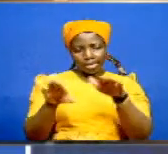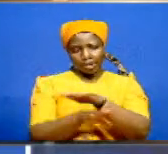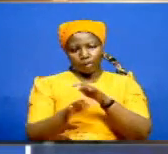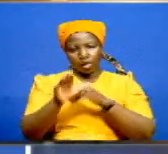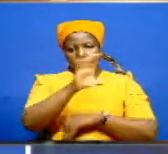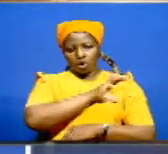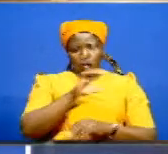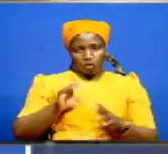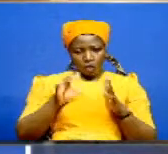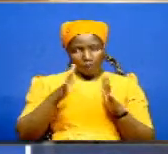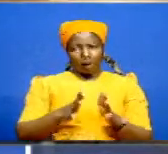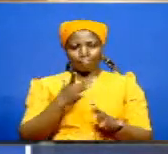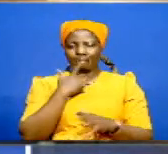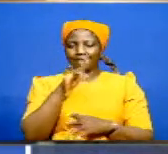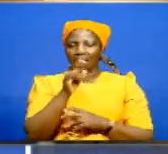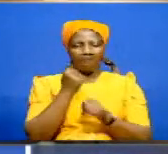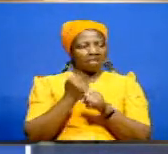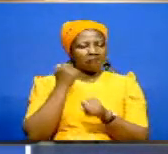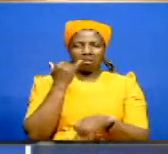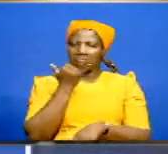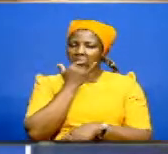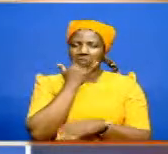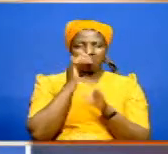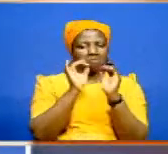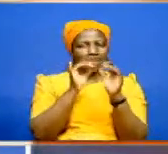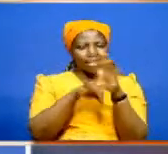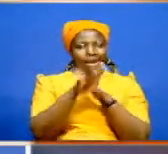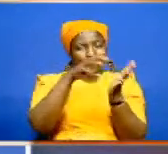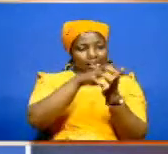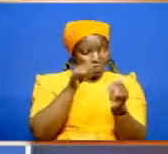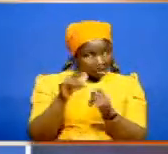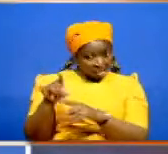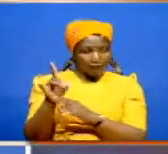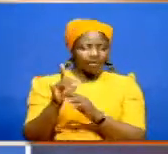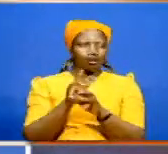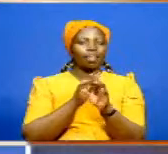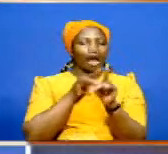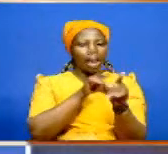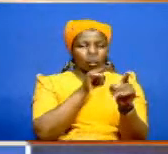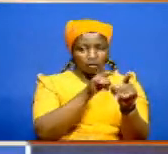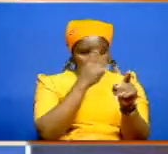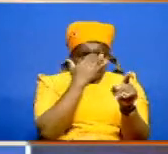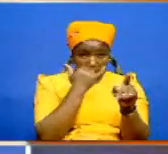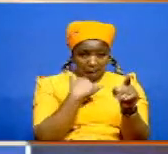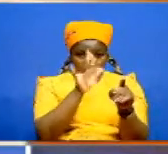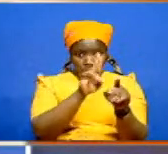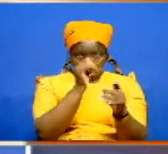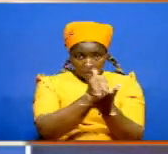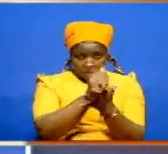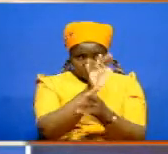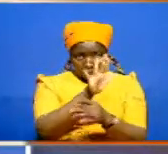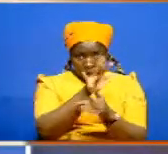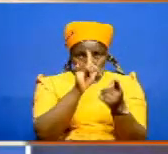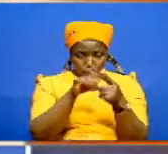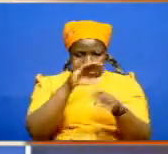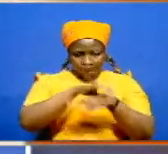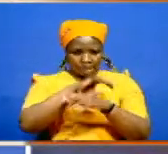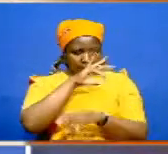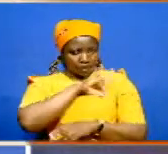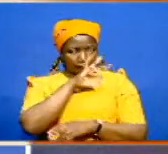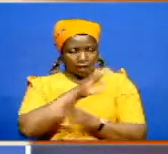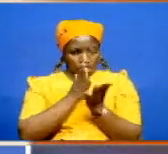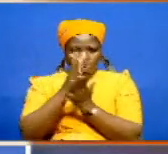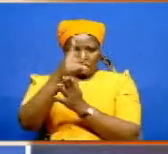Shuley denied wrongdoing in a case in which he's accused of using his office to improperly confer a benefit by